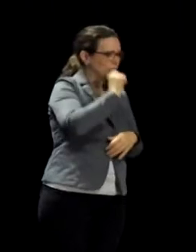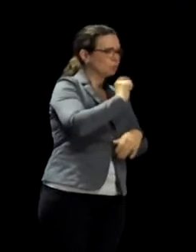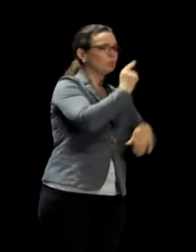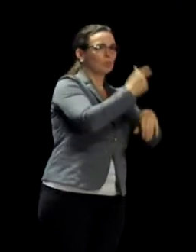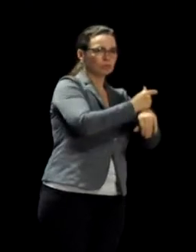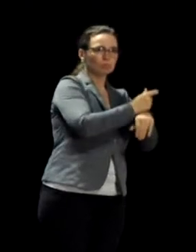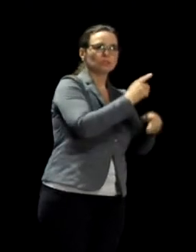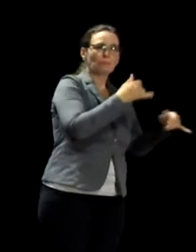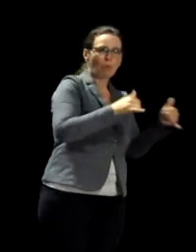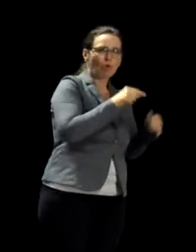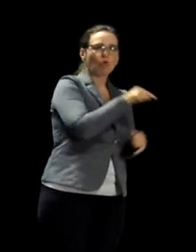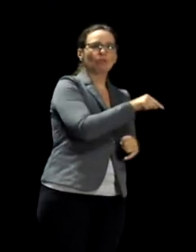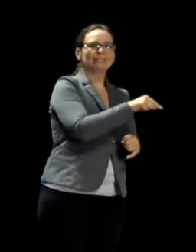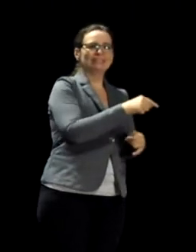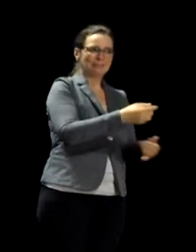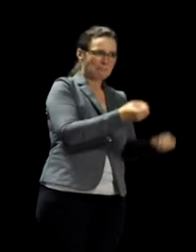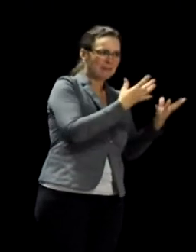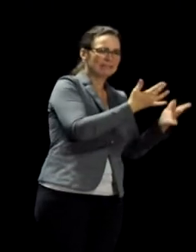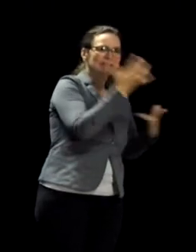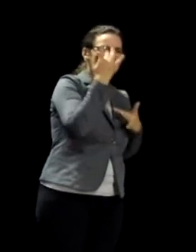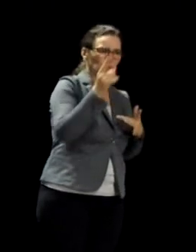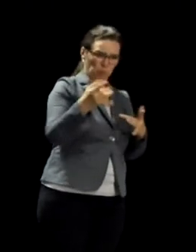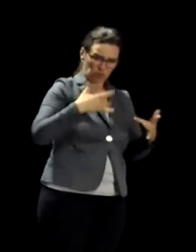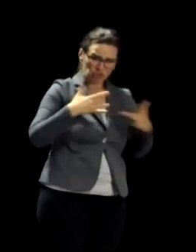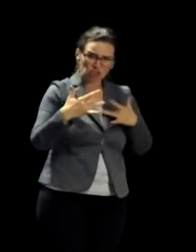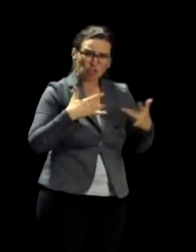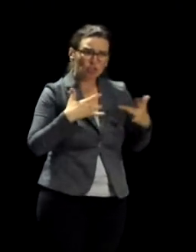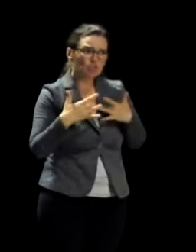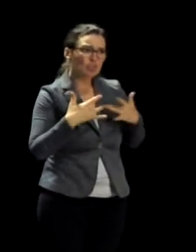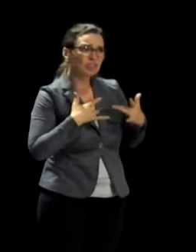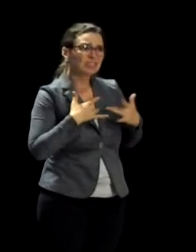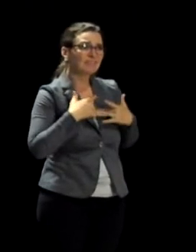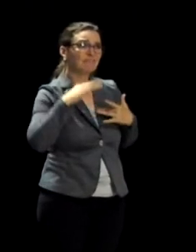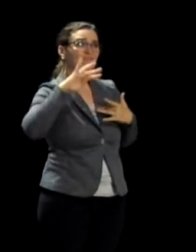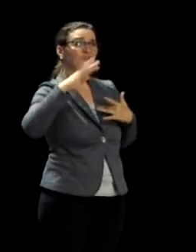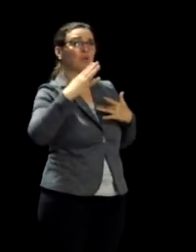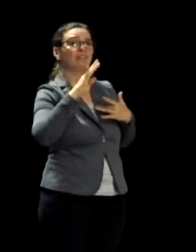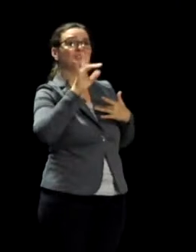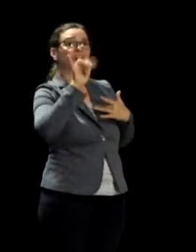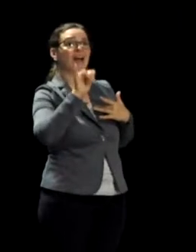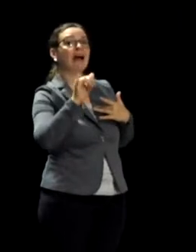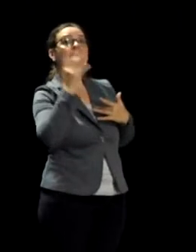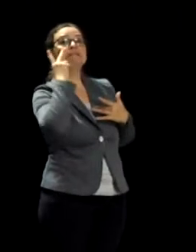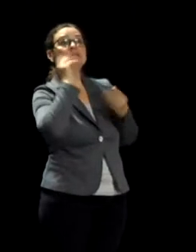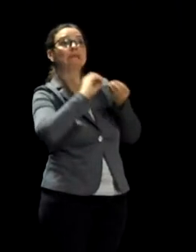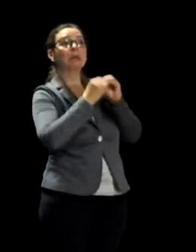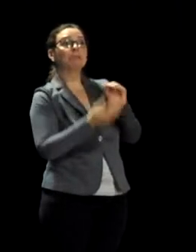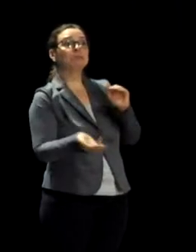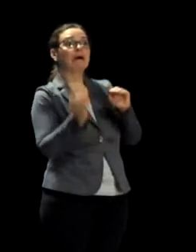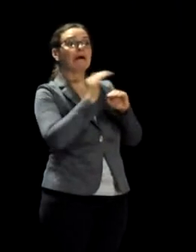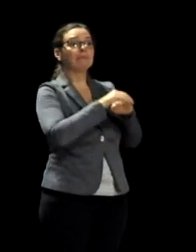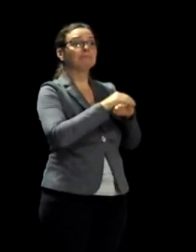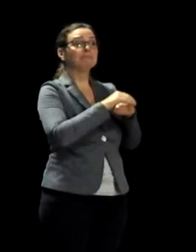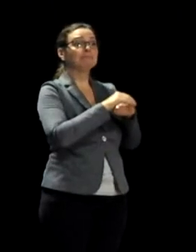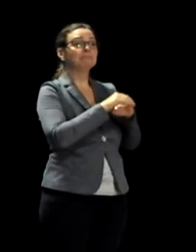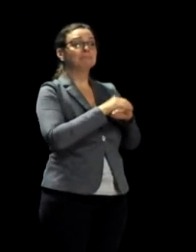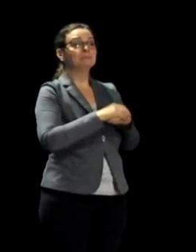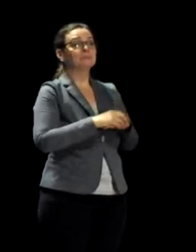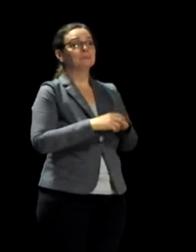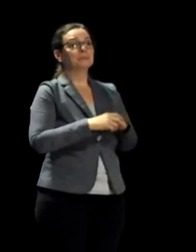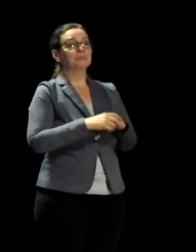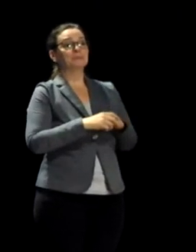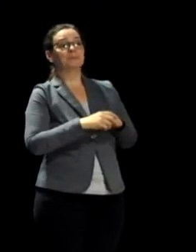weekend and how that might impact the numbers? One of the parties that we're talking about, there was the same